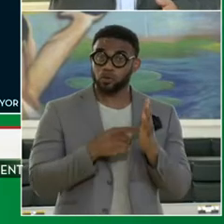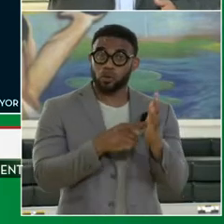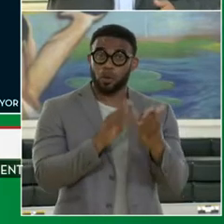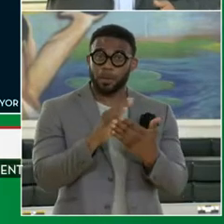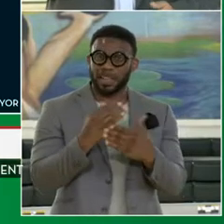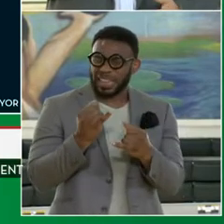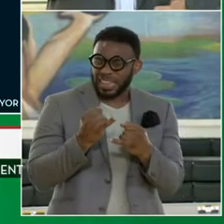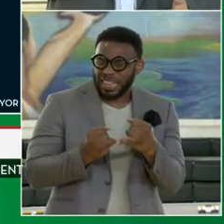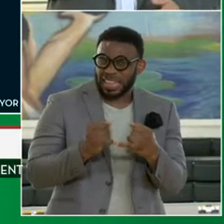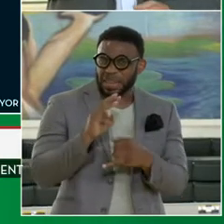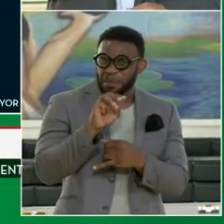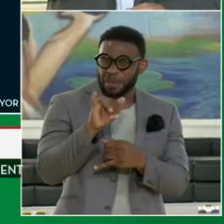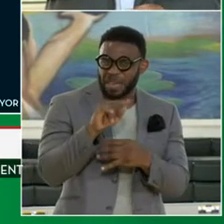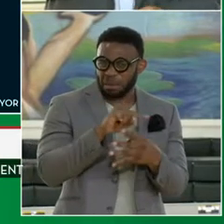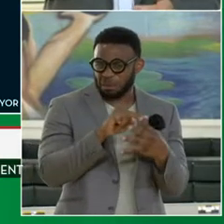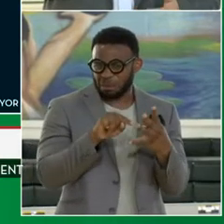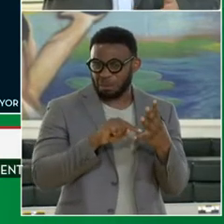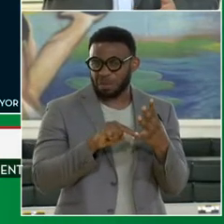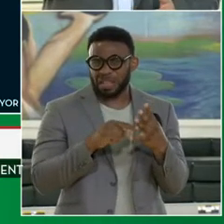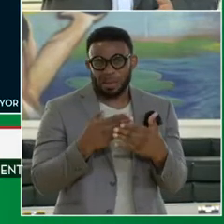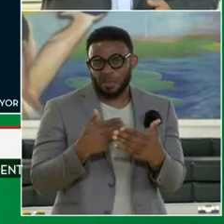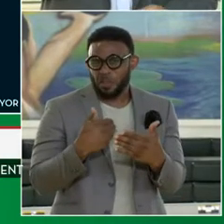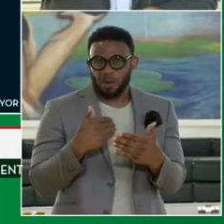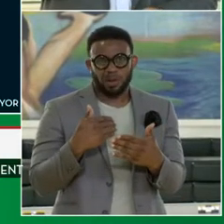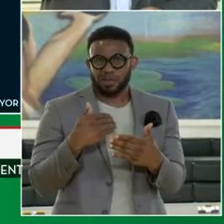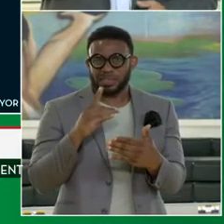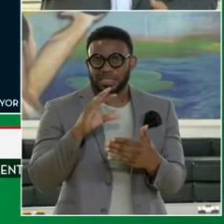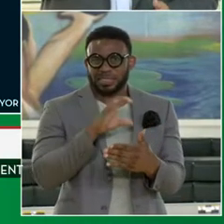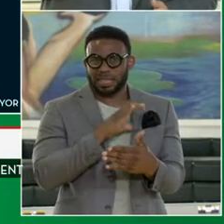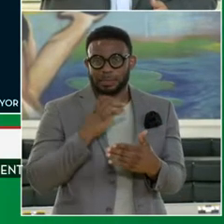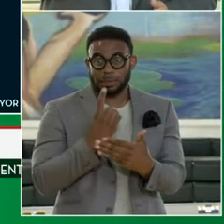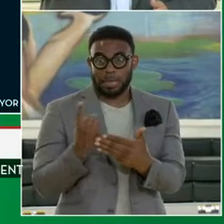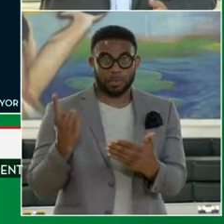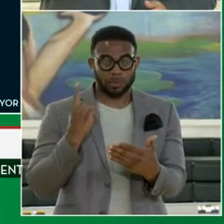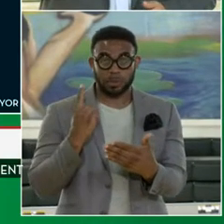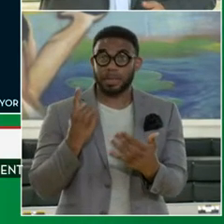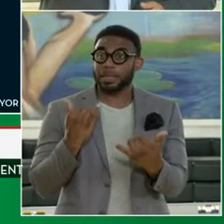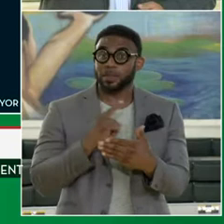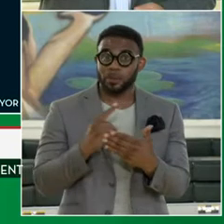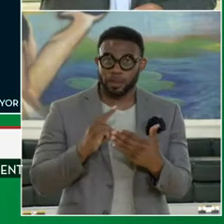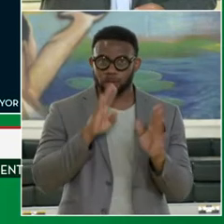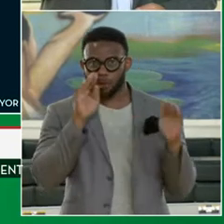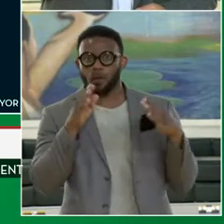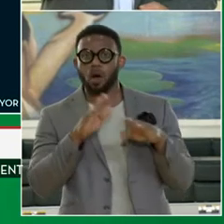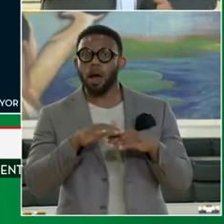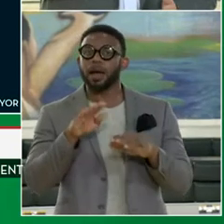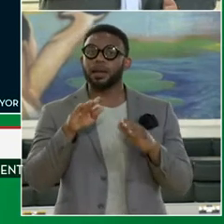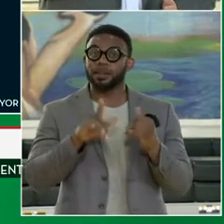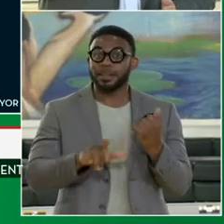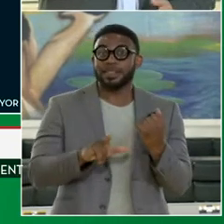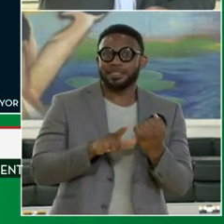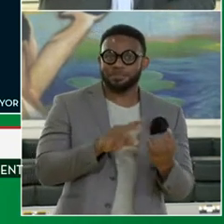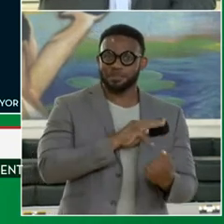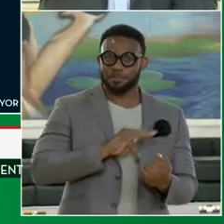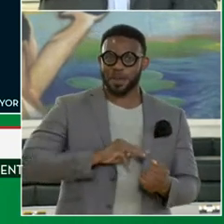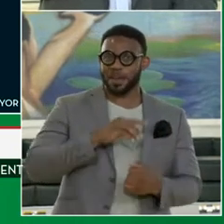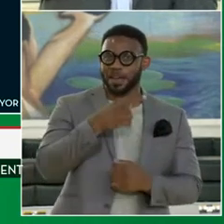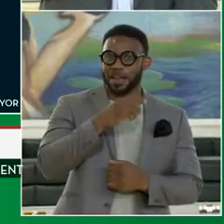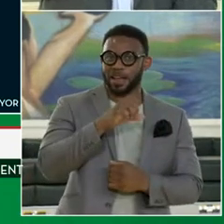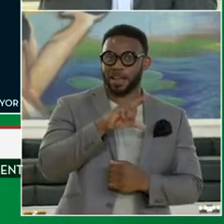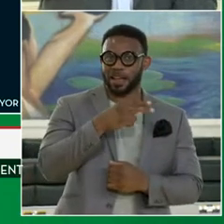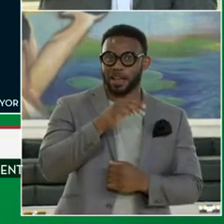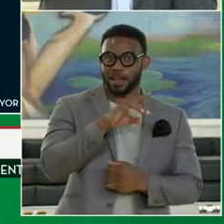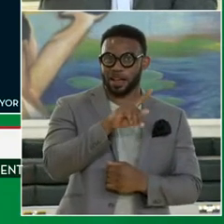of May, and she was before the council just last week. So this week, we're actually going to talk with Deputy Mayor Geldhart about the